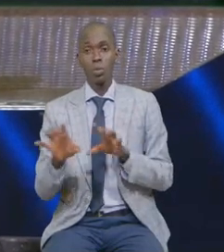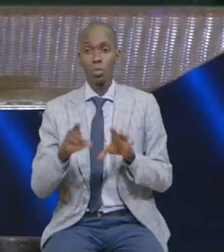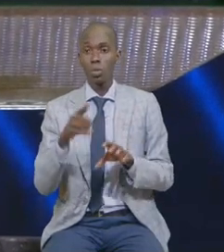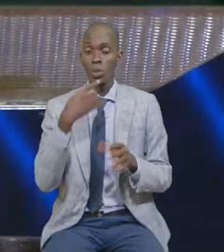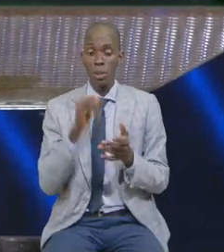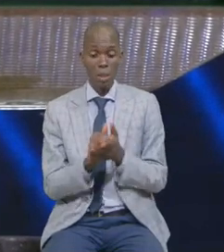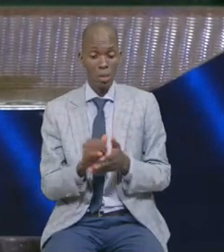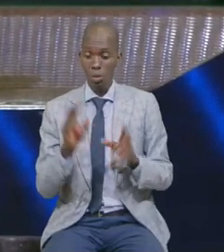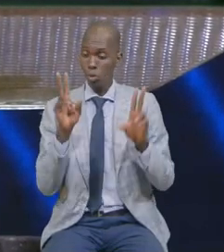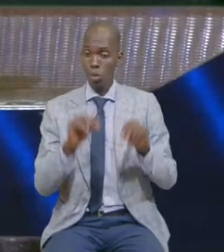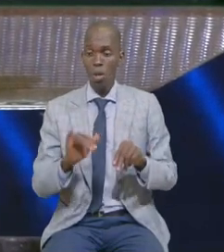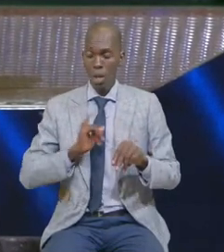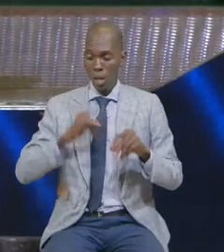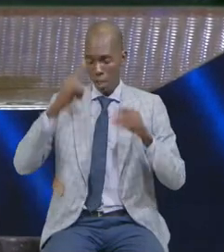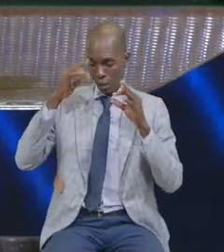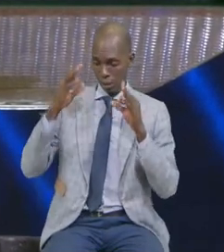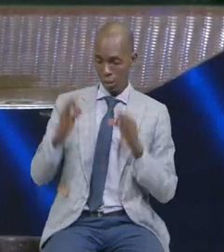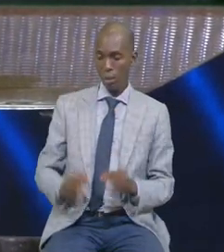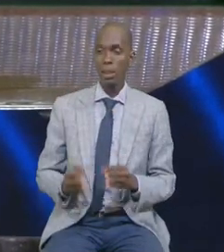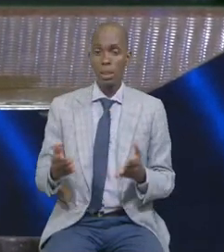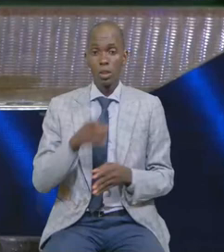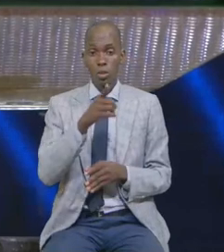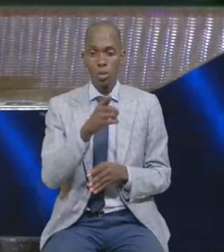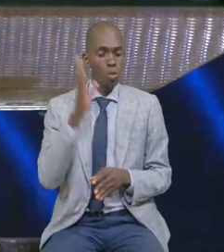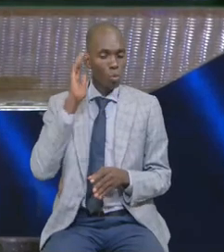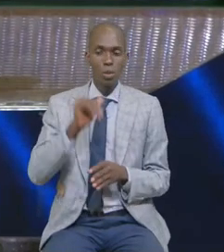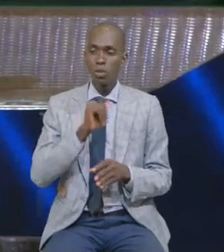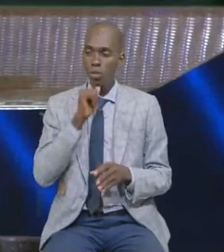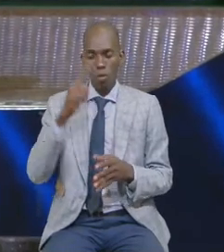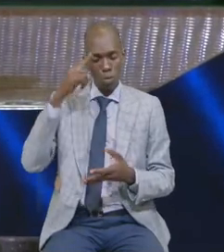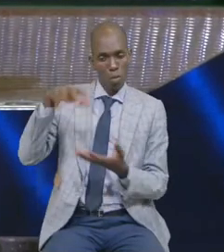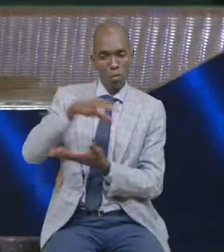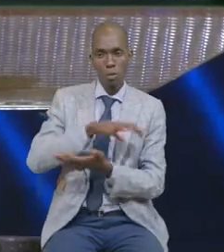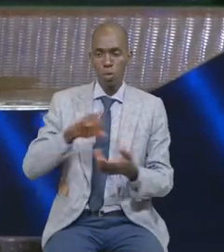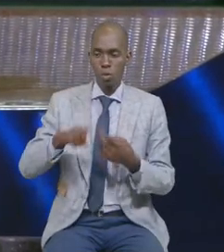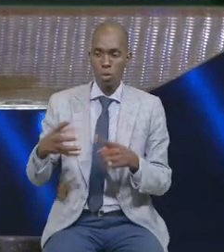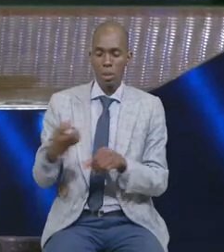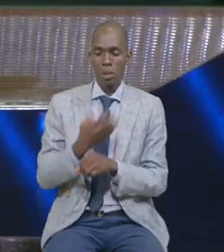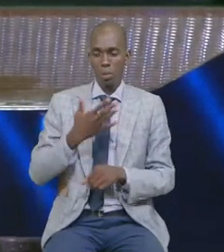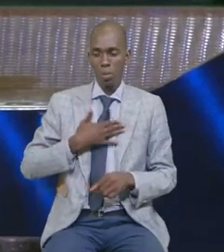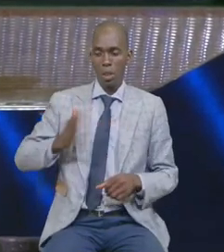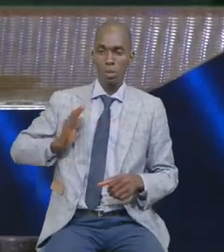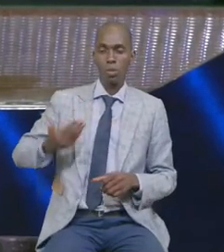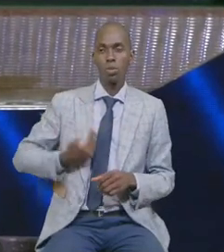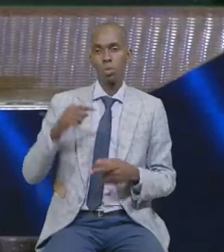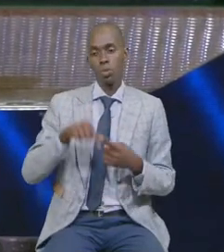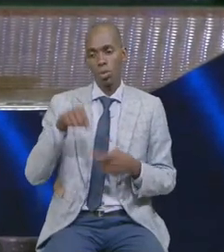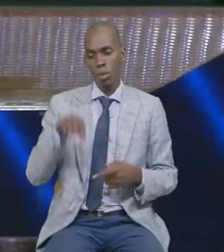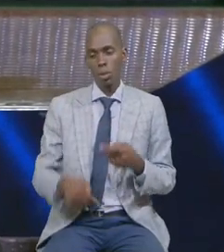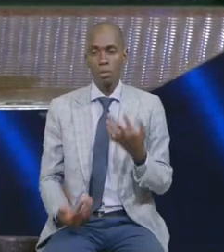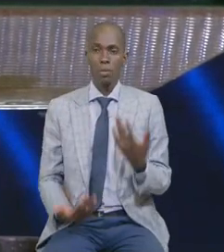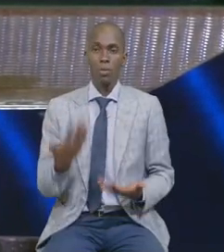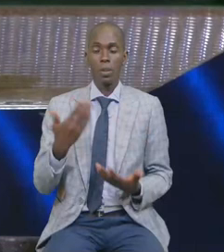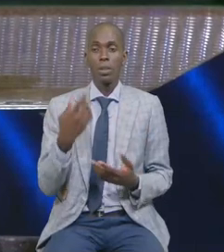line. You will not pass over that line to take my soul to hell. Coercion of